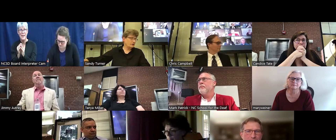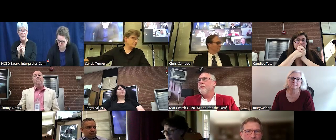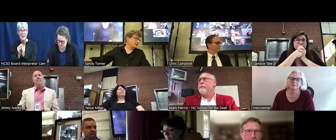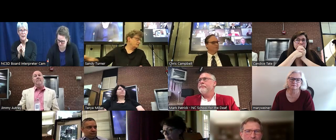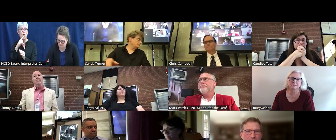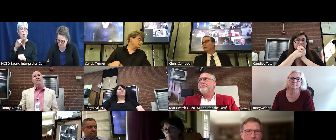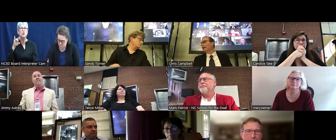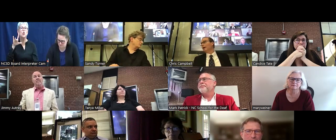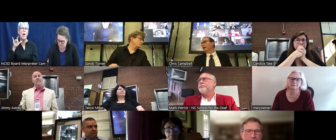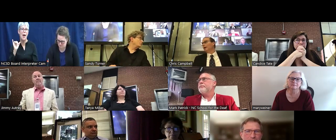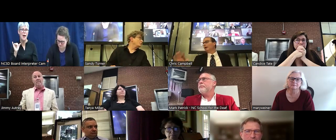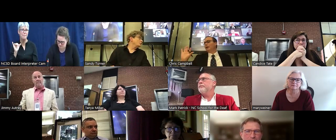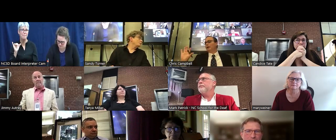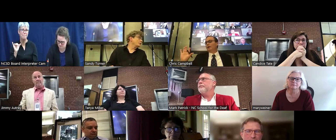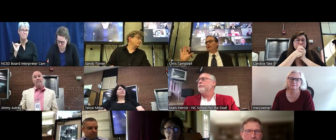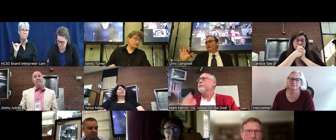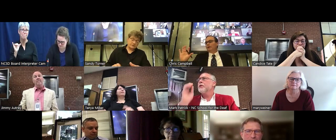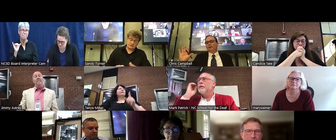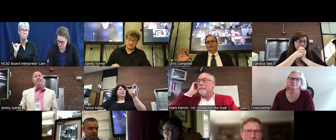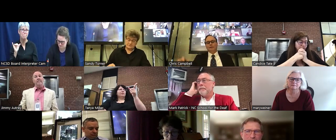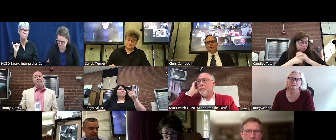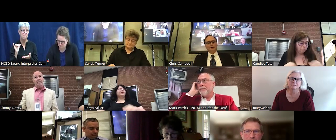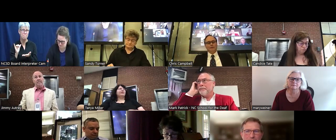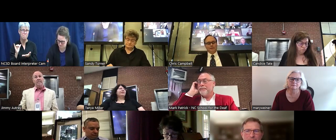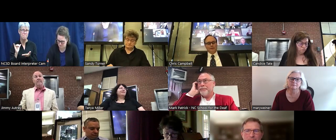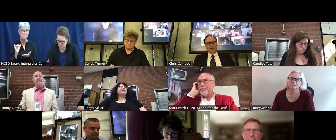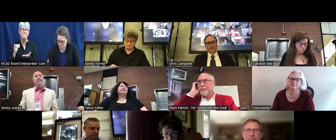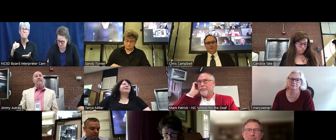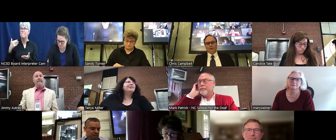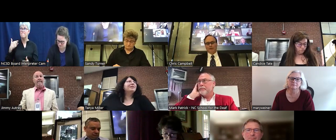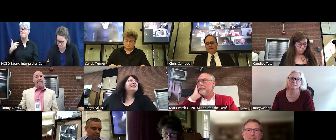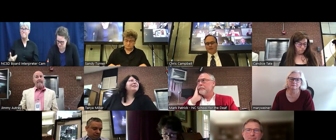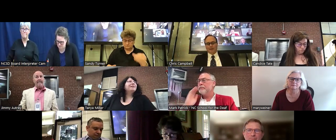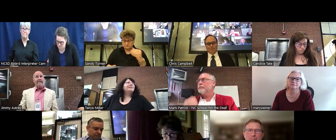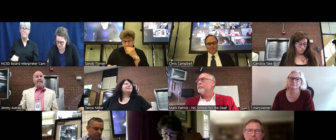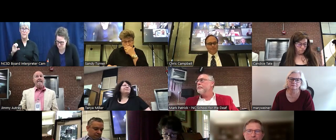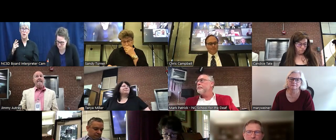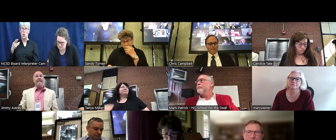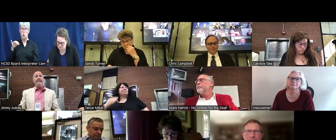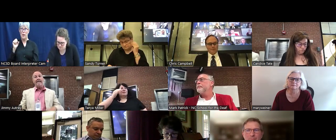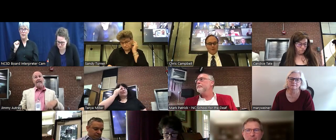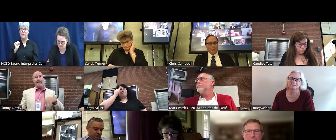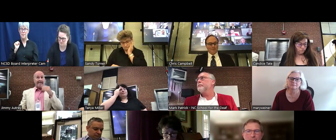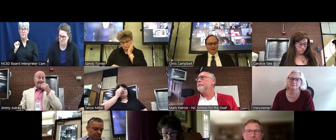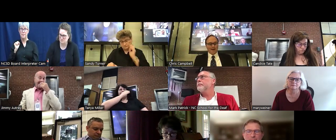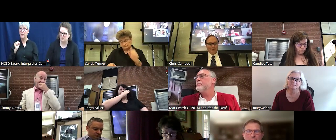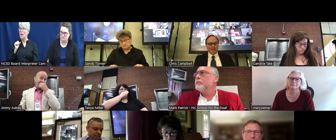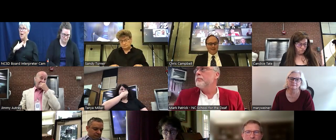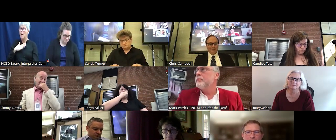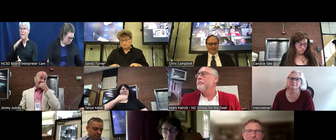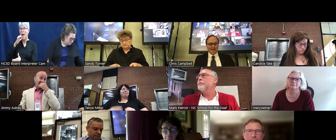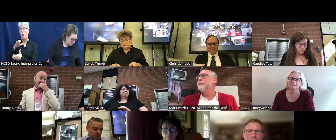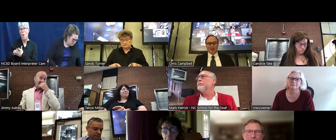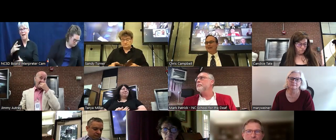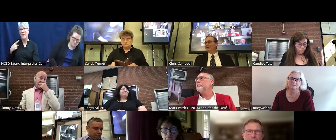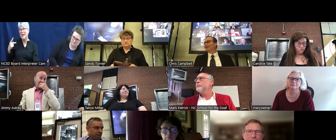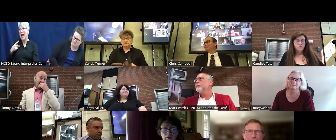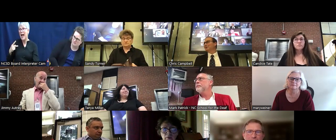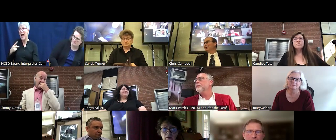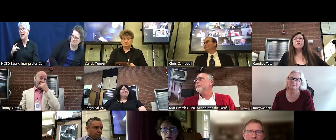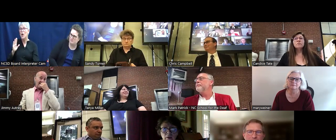Do you have any preference? This is Chris. My wife and I are taking a